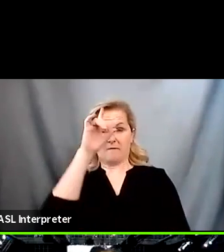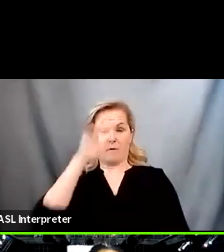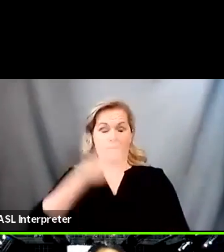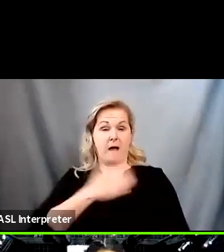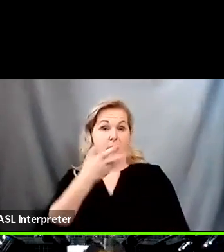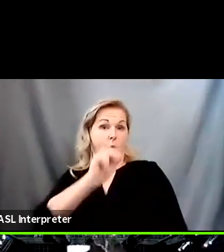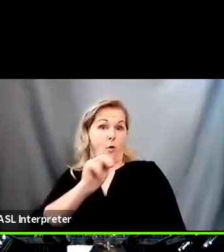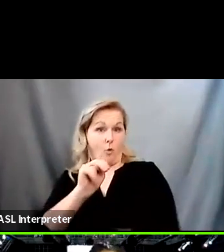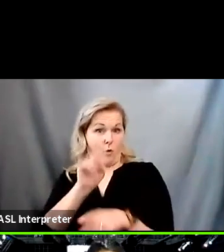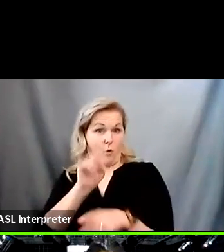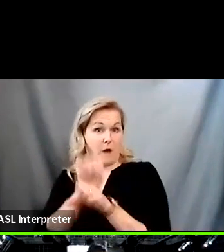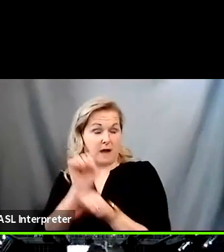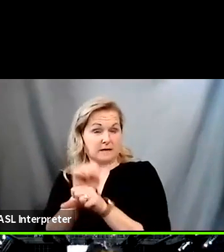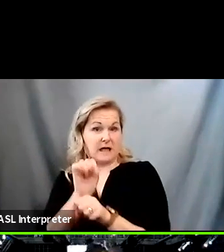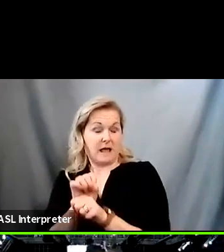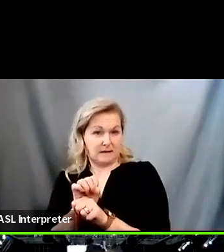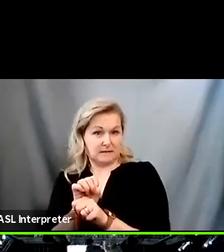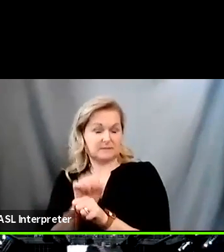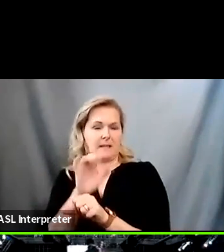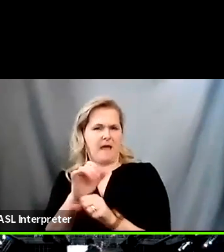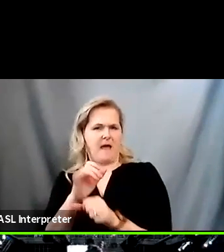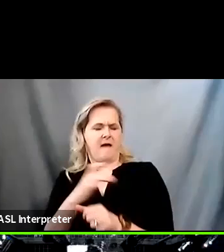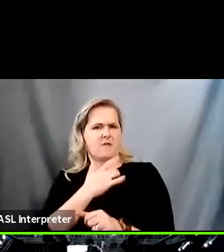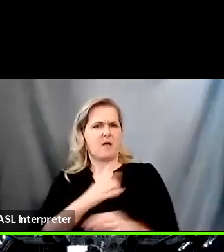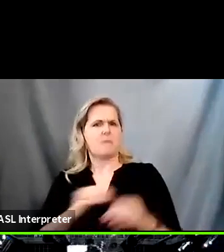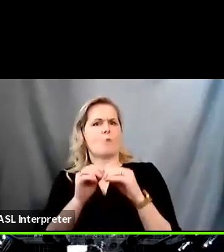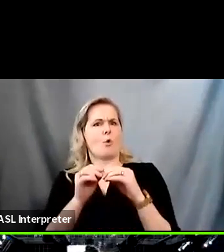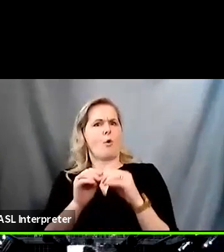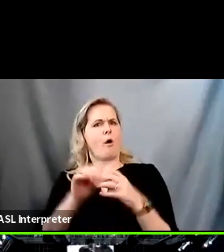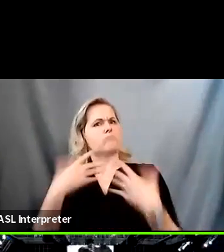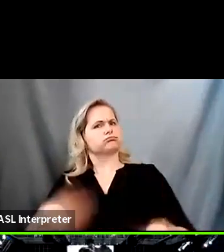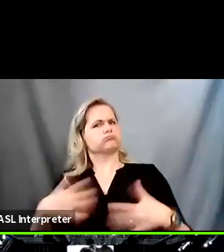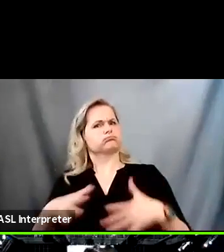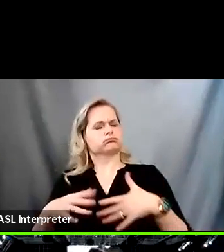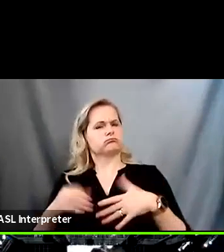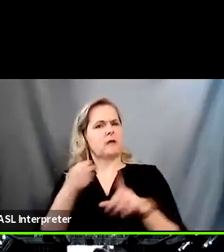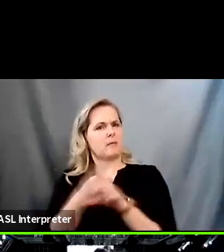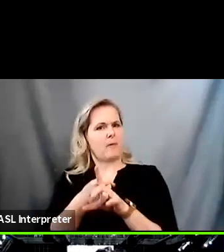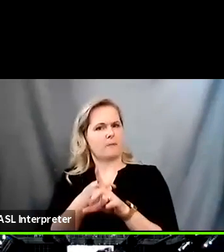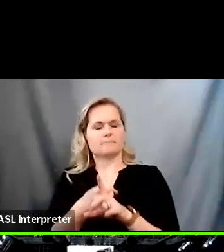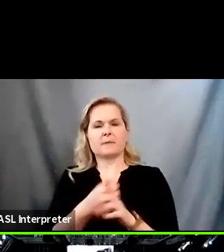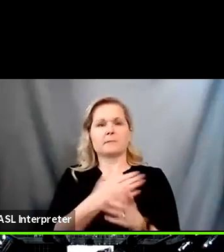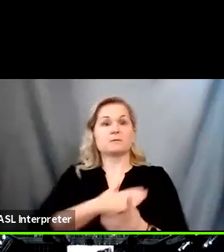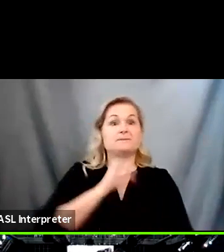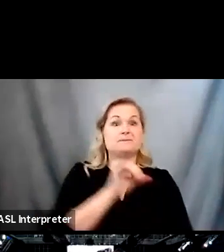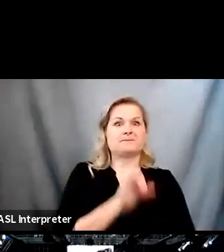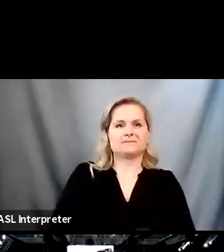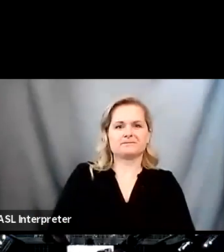practice, it makes it a little more effective. So I appreciate that.